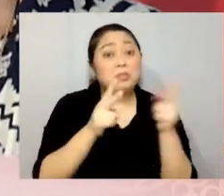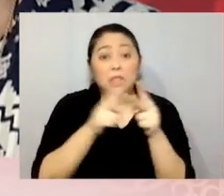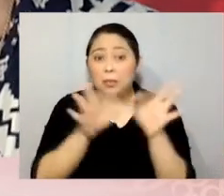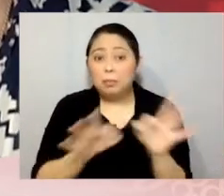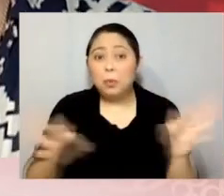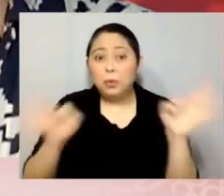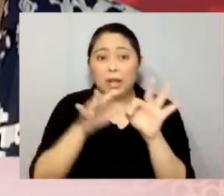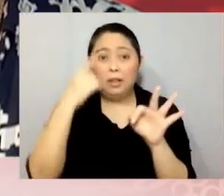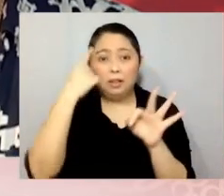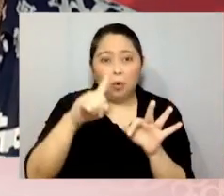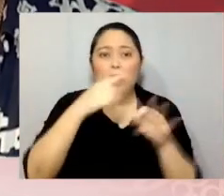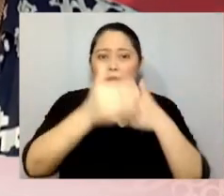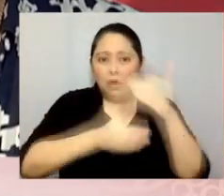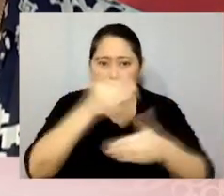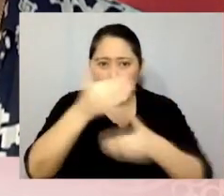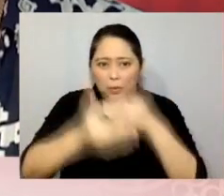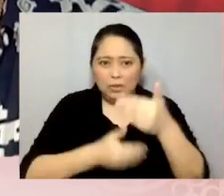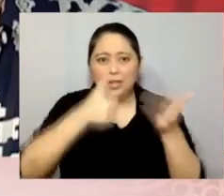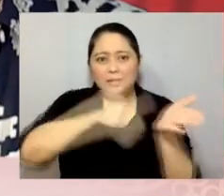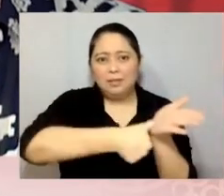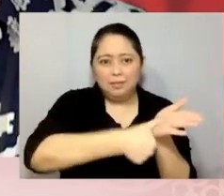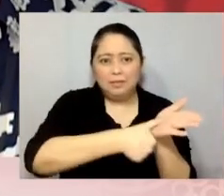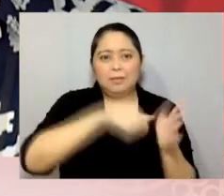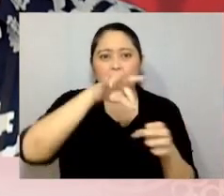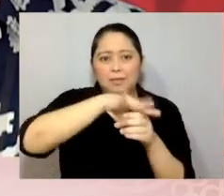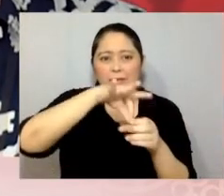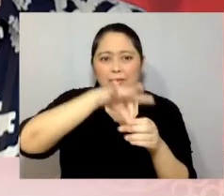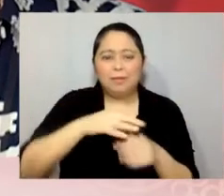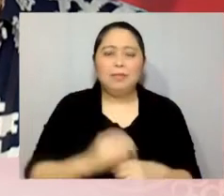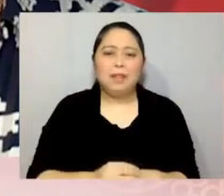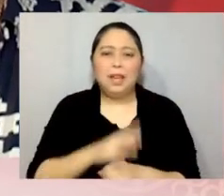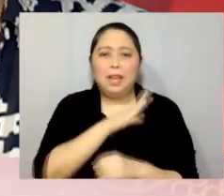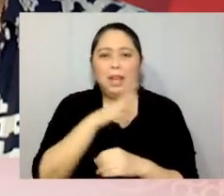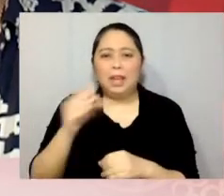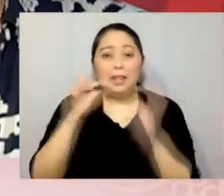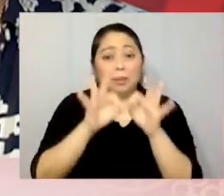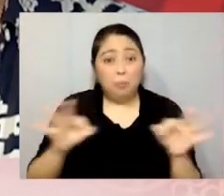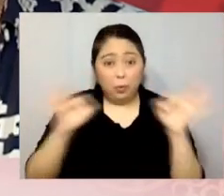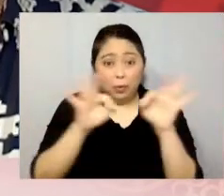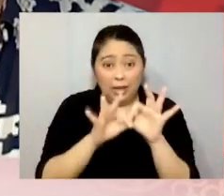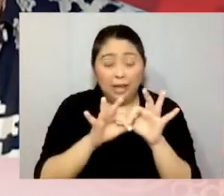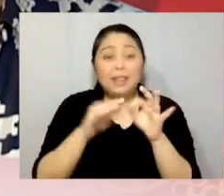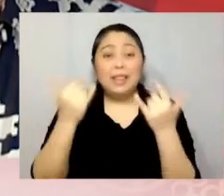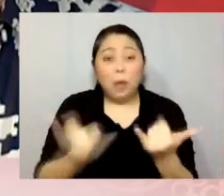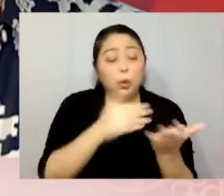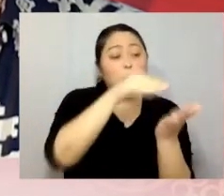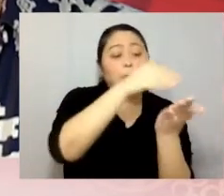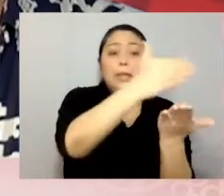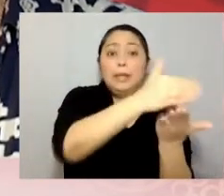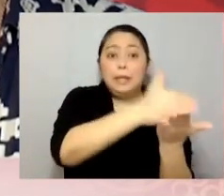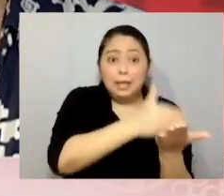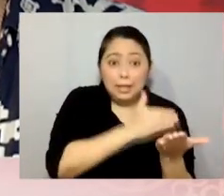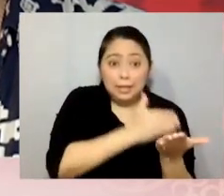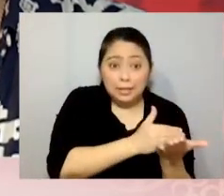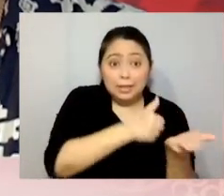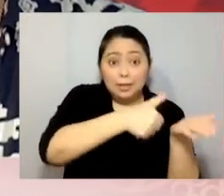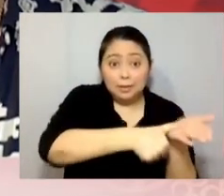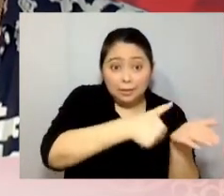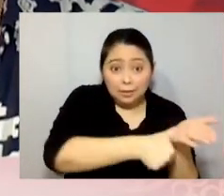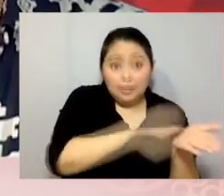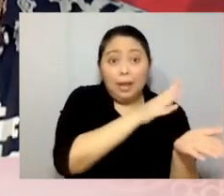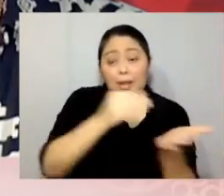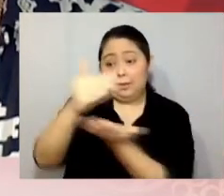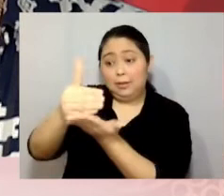we have this APS project, and that is matching of these registration records with other records nationwide. I would like to stress